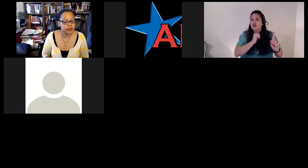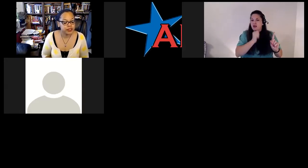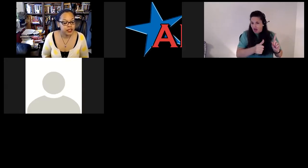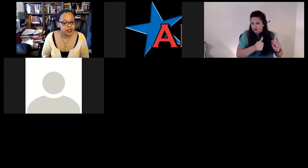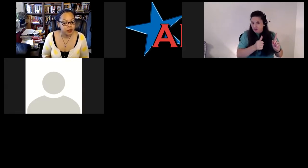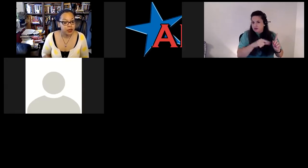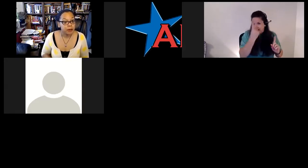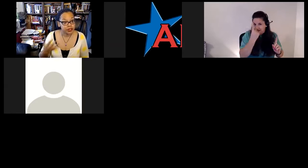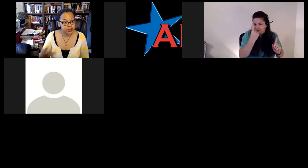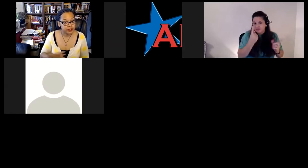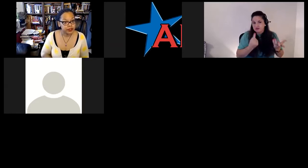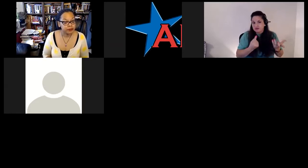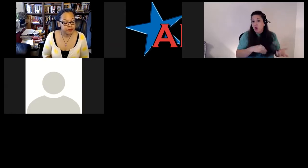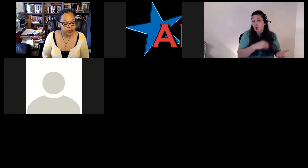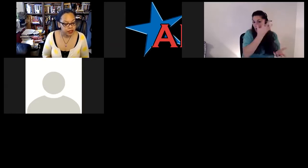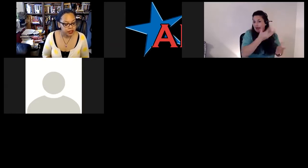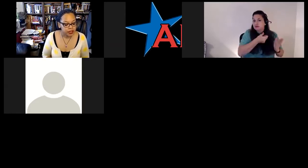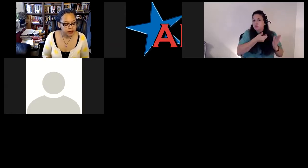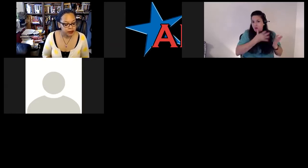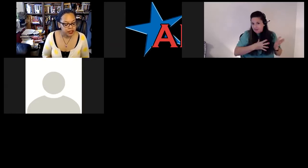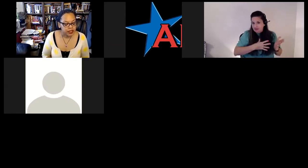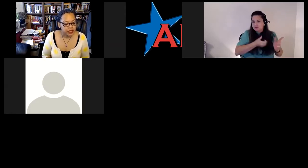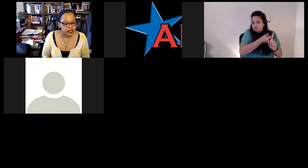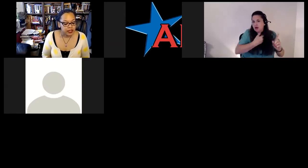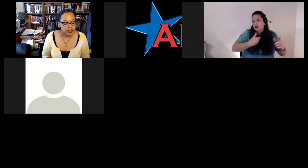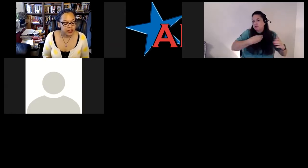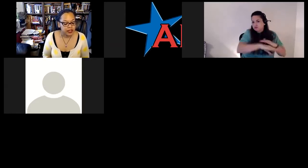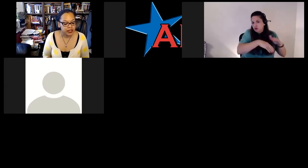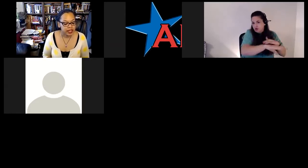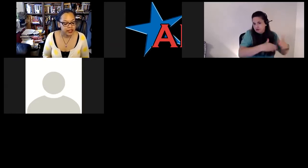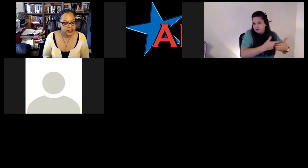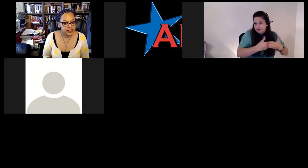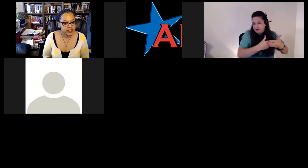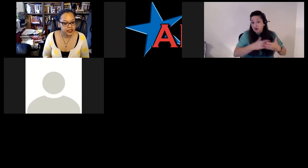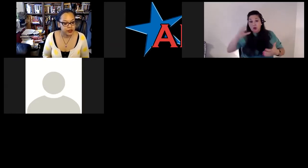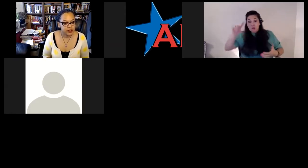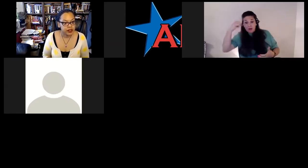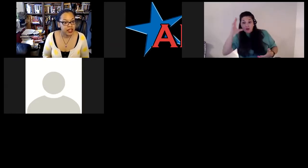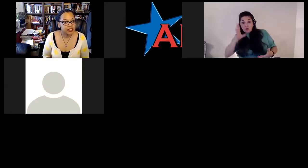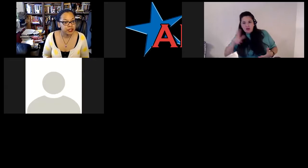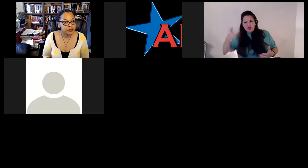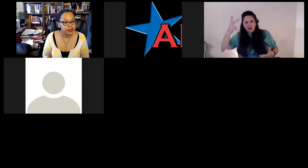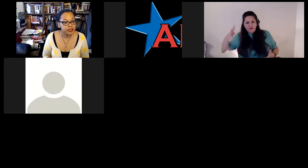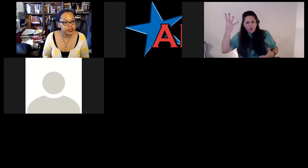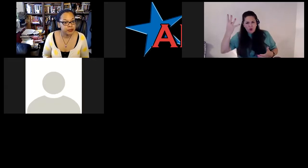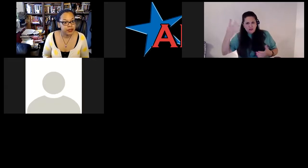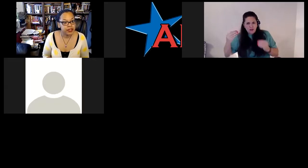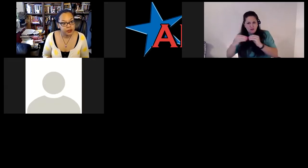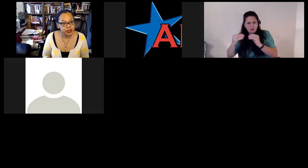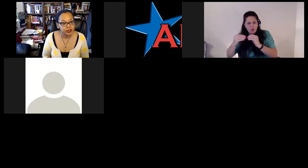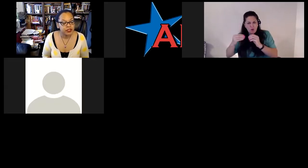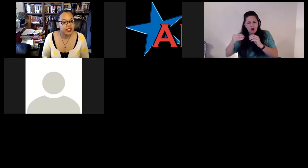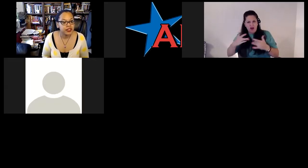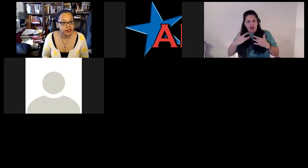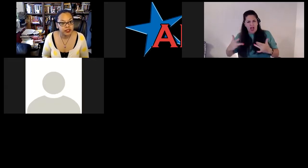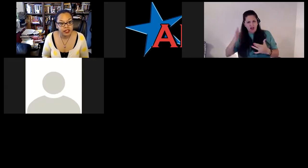woman, a white birthing person. Um, and that number, depending on what you